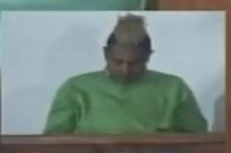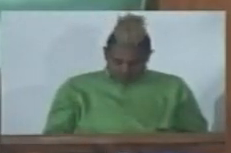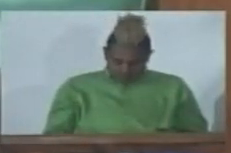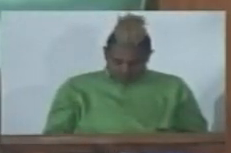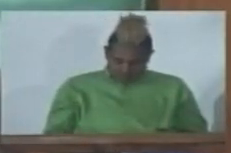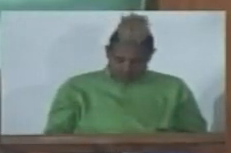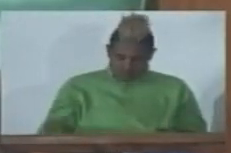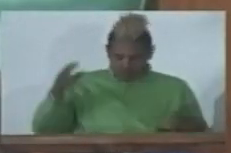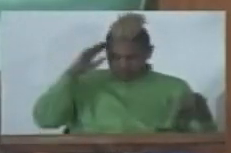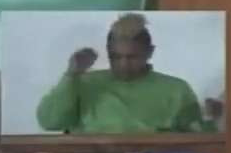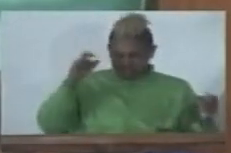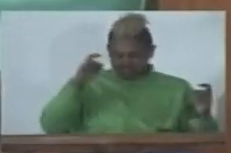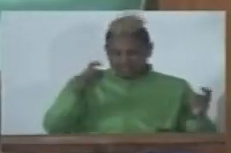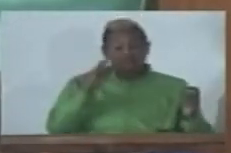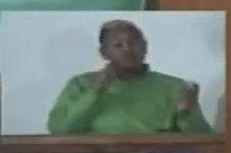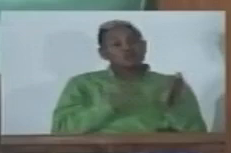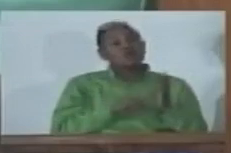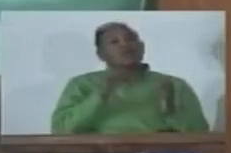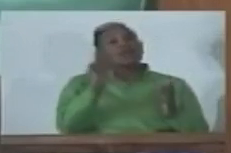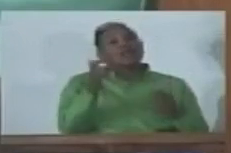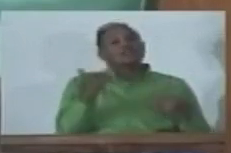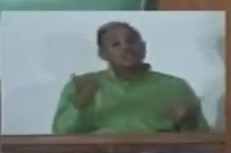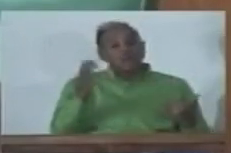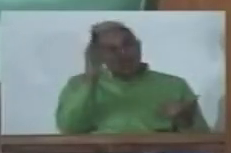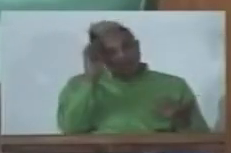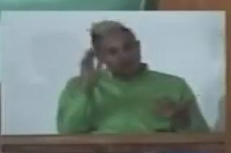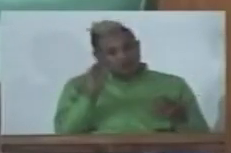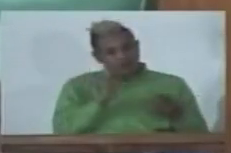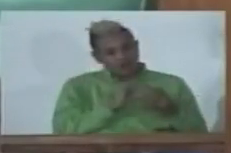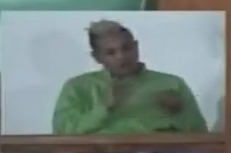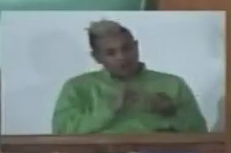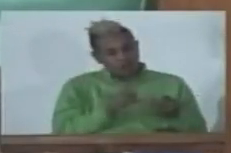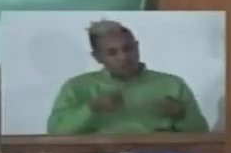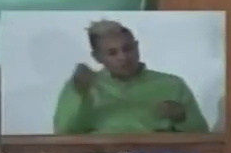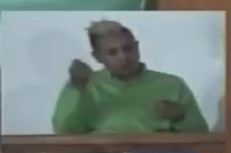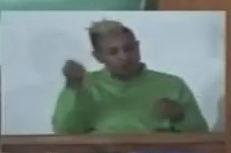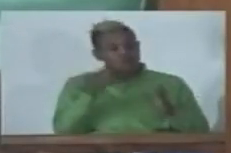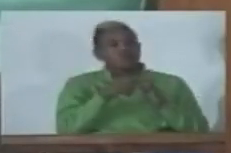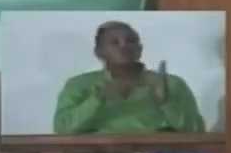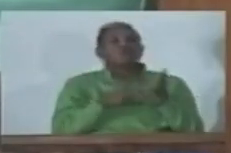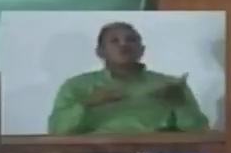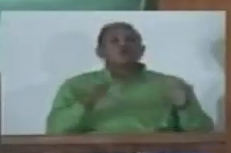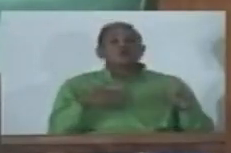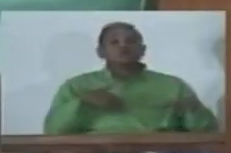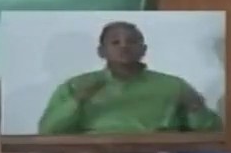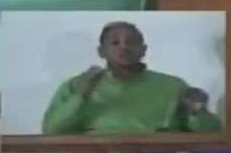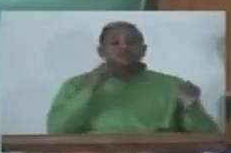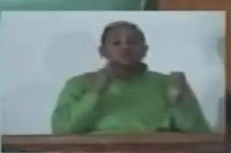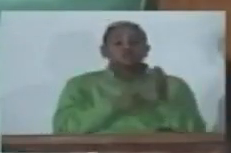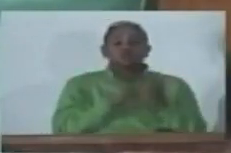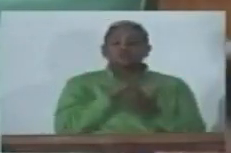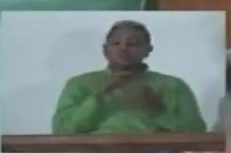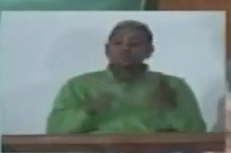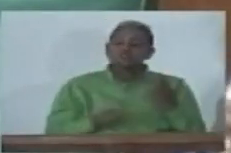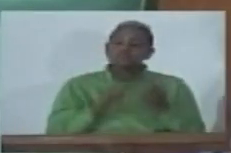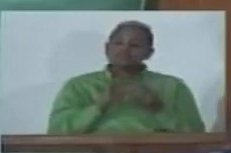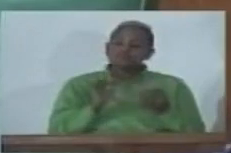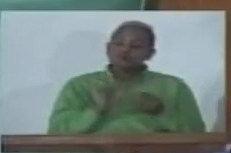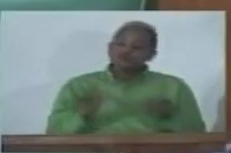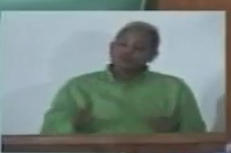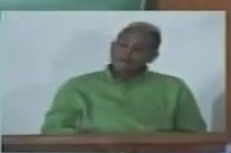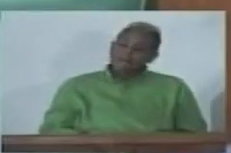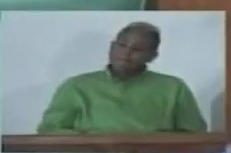that at a later stage today, I will move for the suspension of the standing orders to enable me to take the